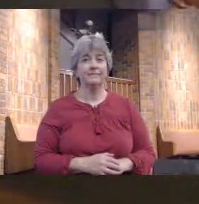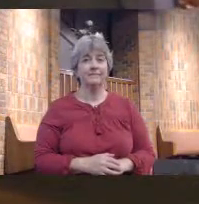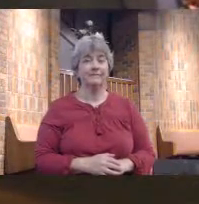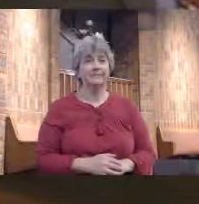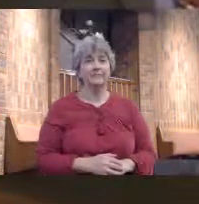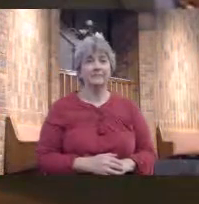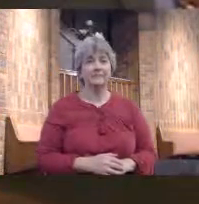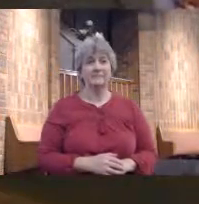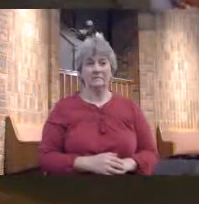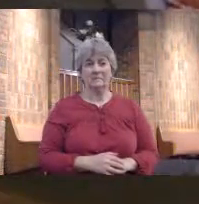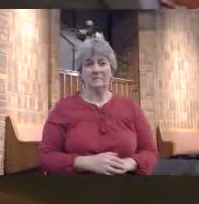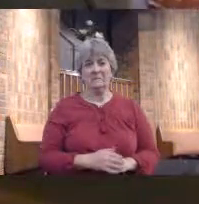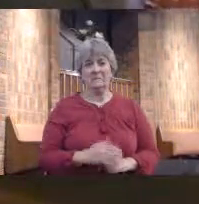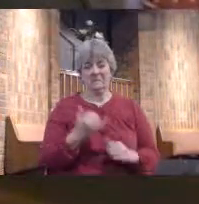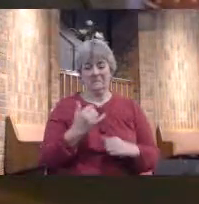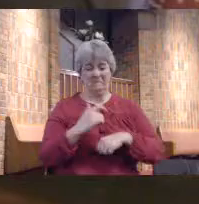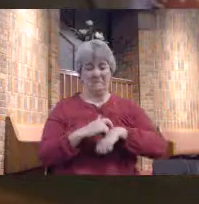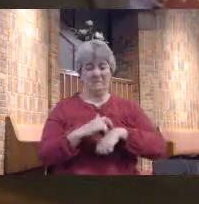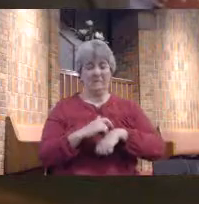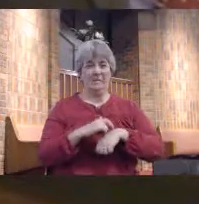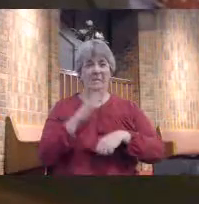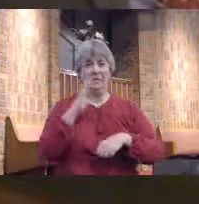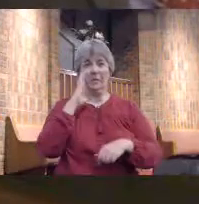We're going to sing a song in just a moment.